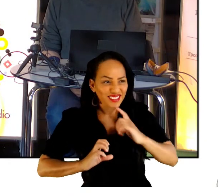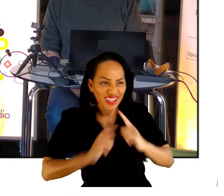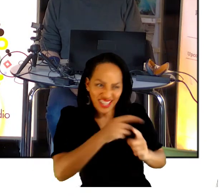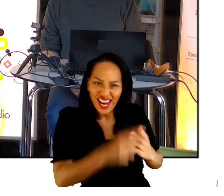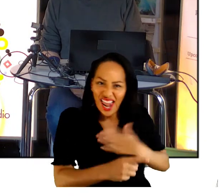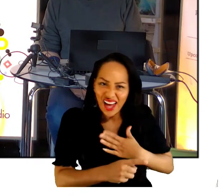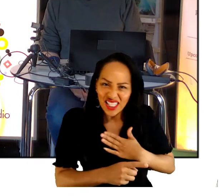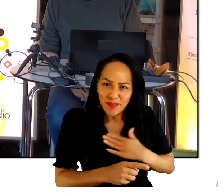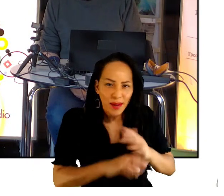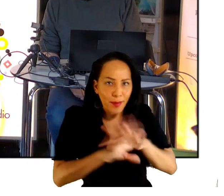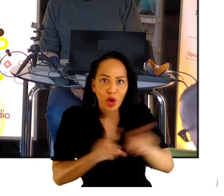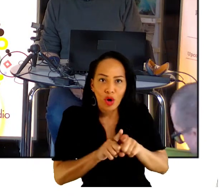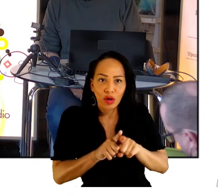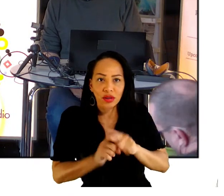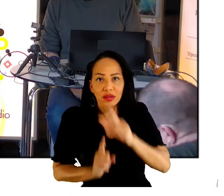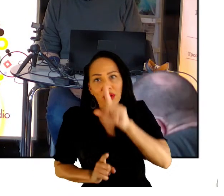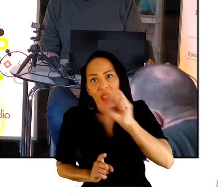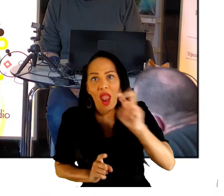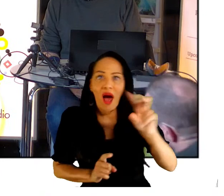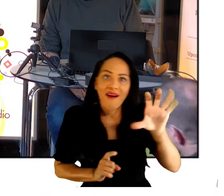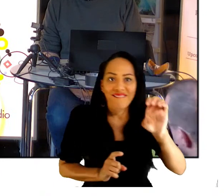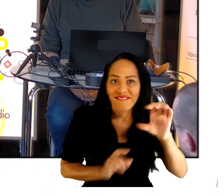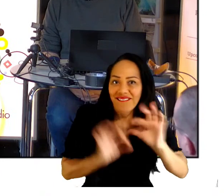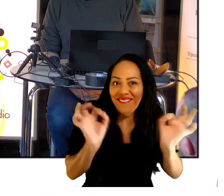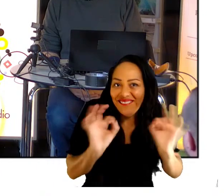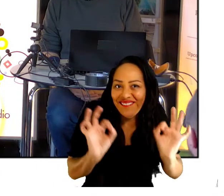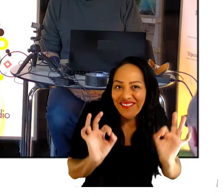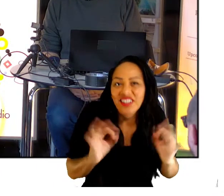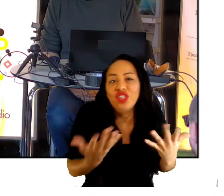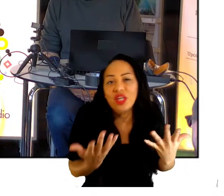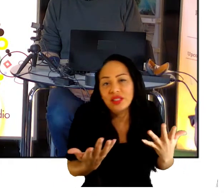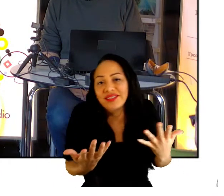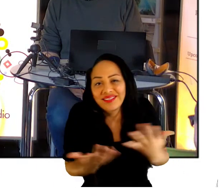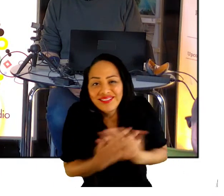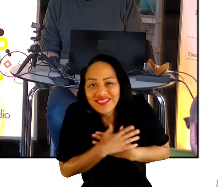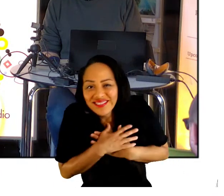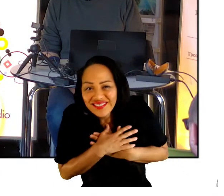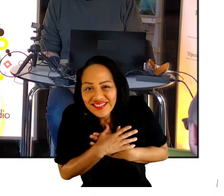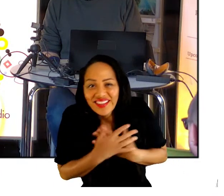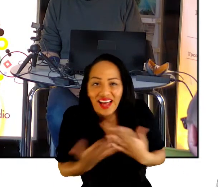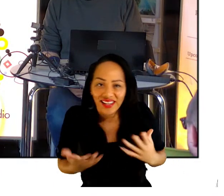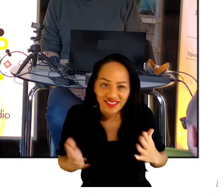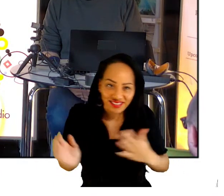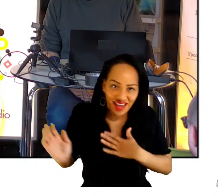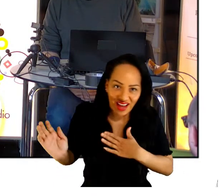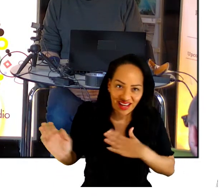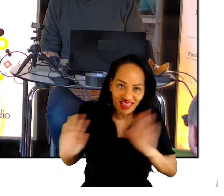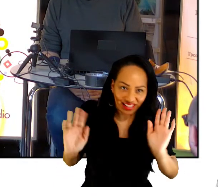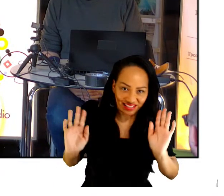that kind of we got talking even more and realized through that how important.